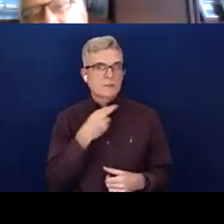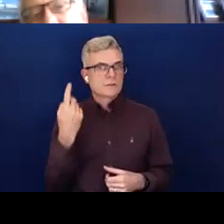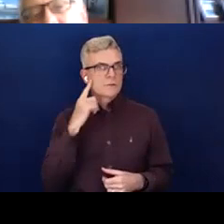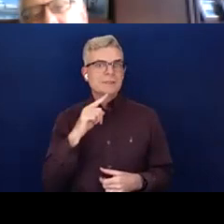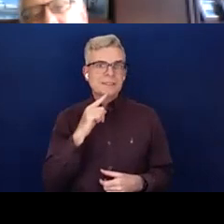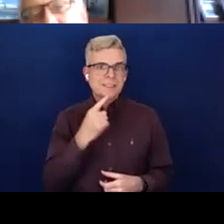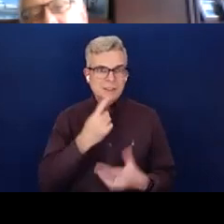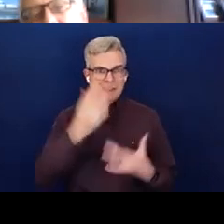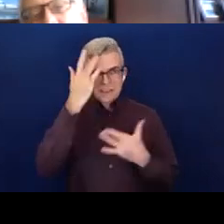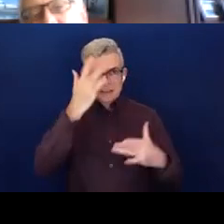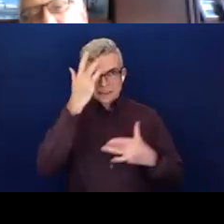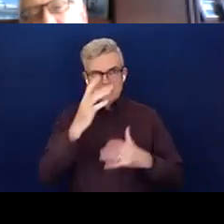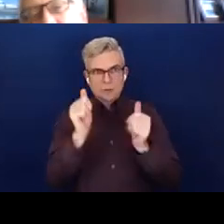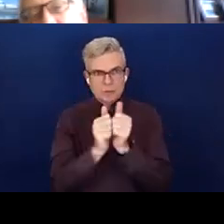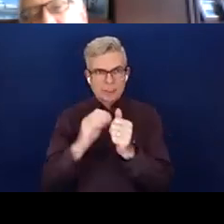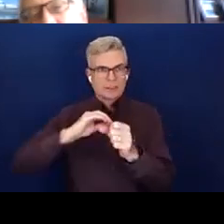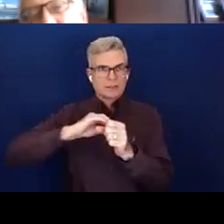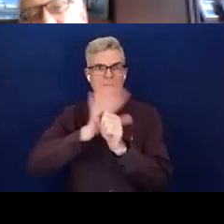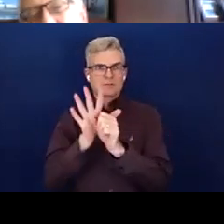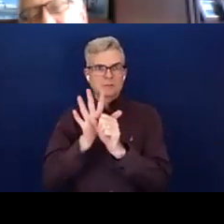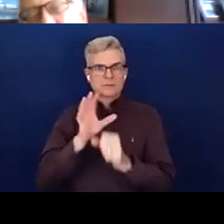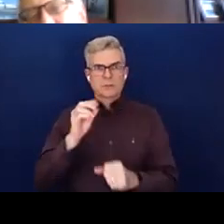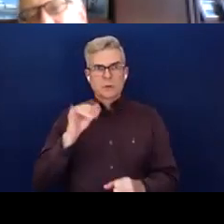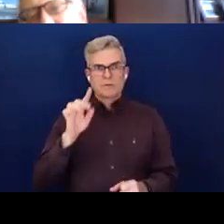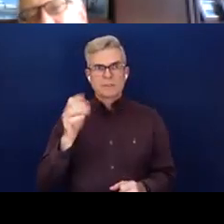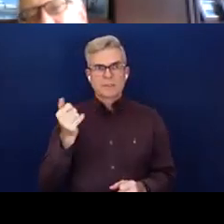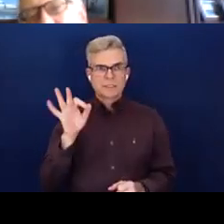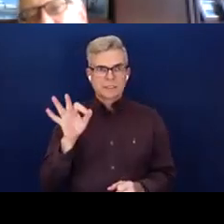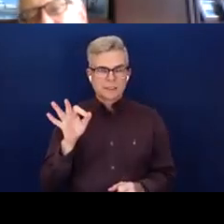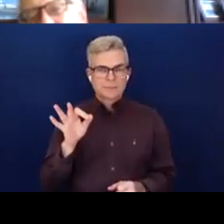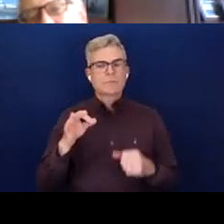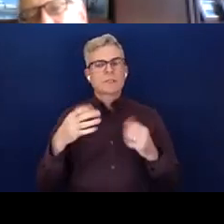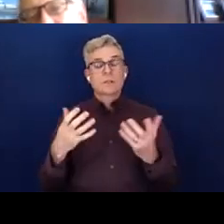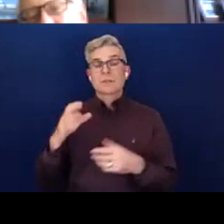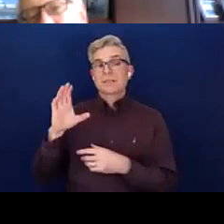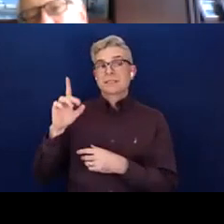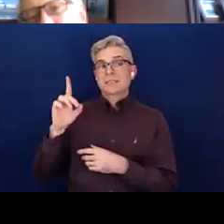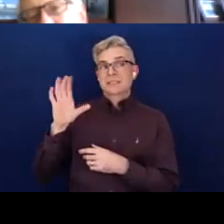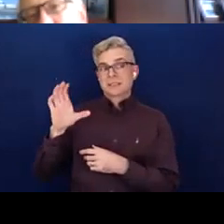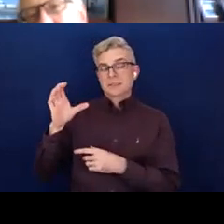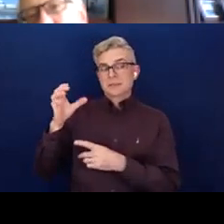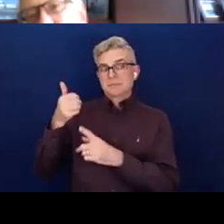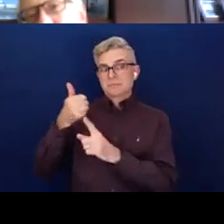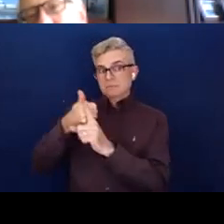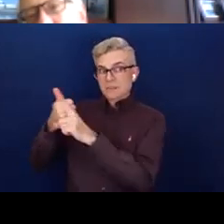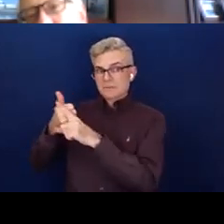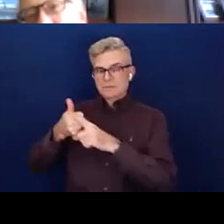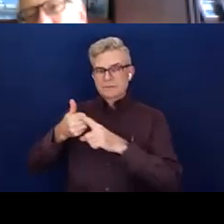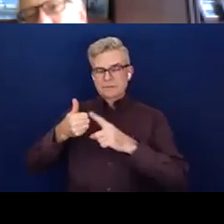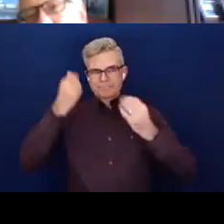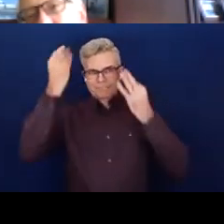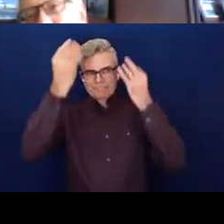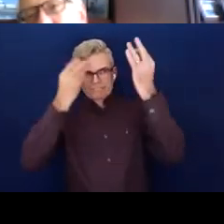COVID-19. So that is one of the things that CDC has taken into account in